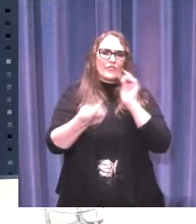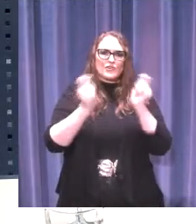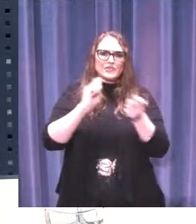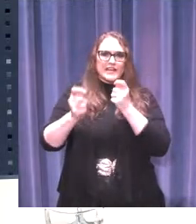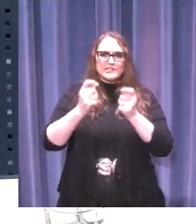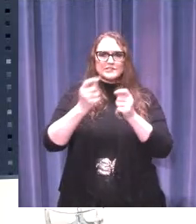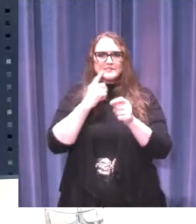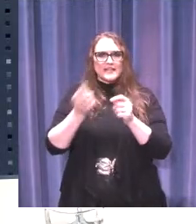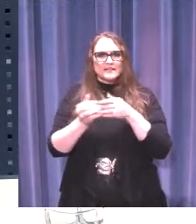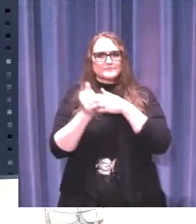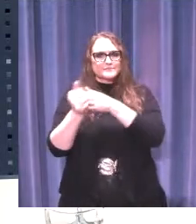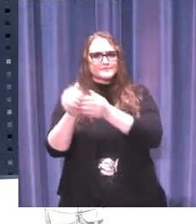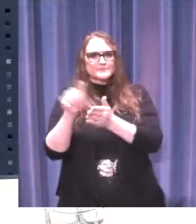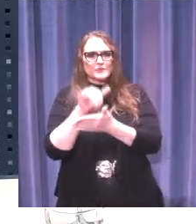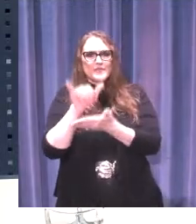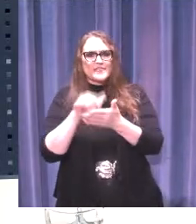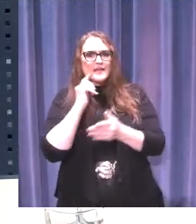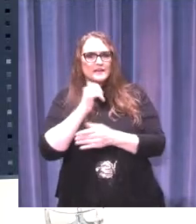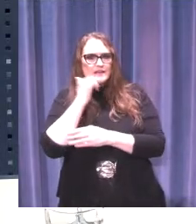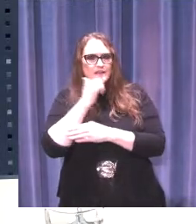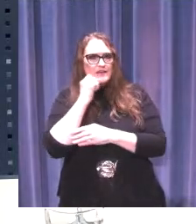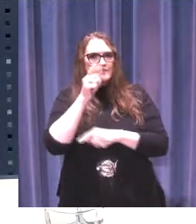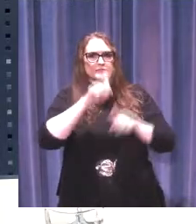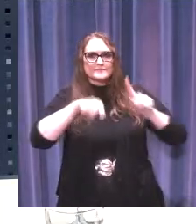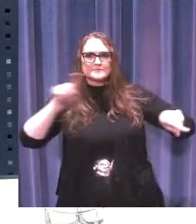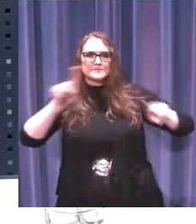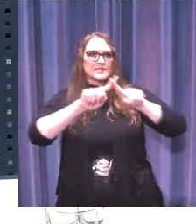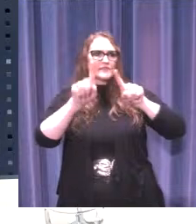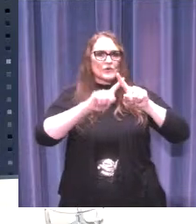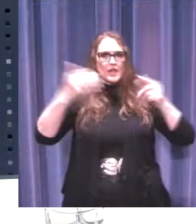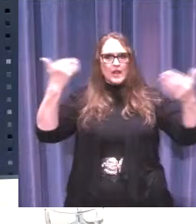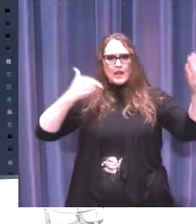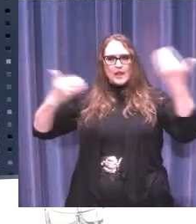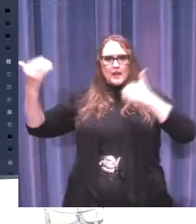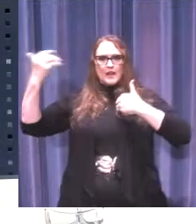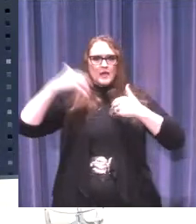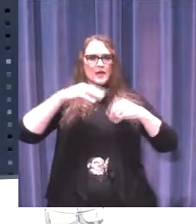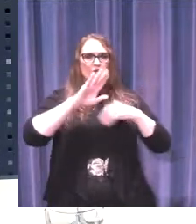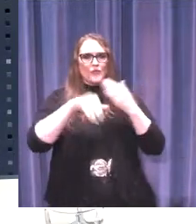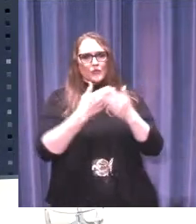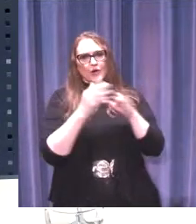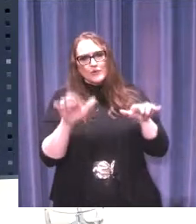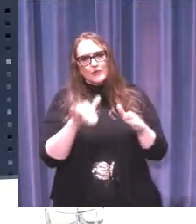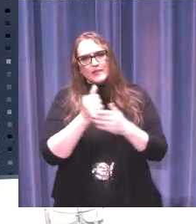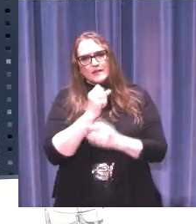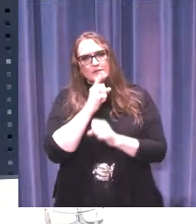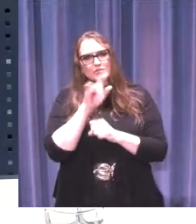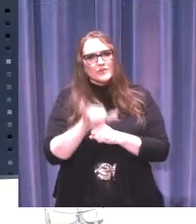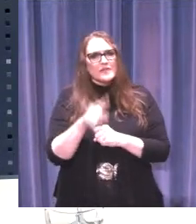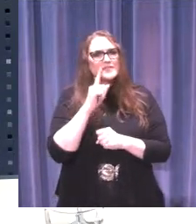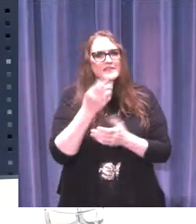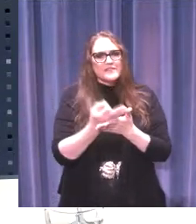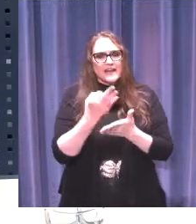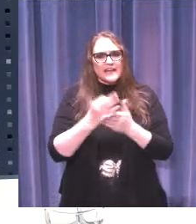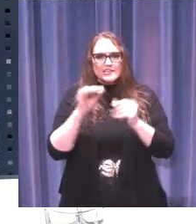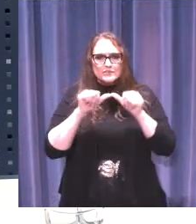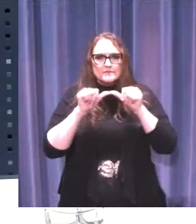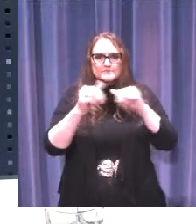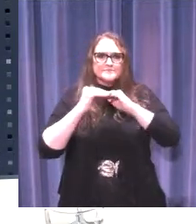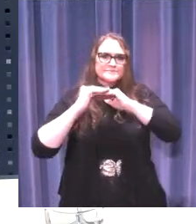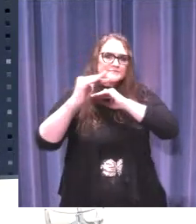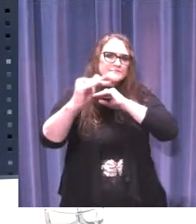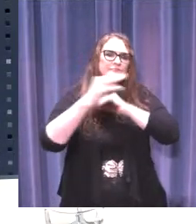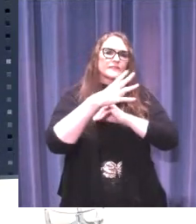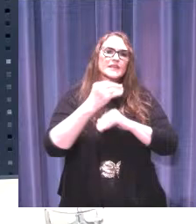daily basis from a multitude of different directions. And while doing that, ensuring financial stability and that